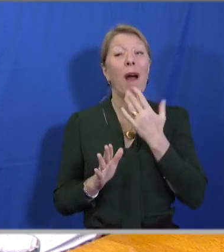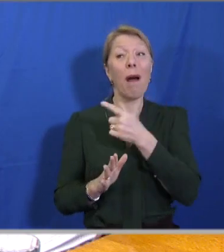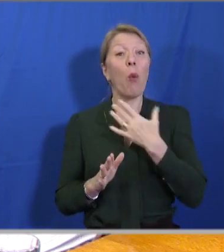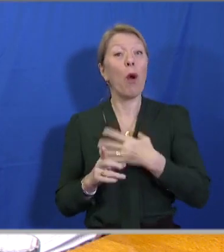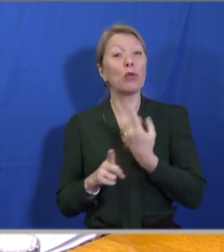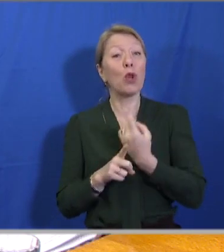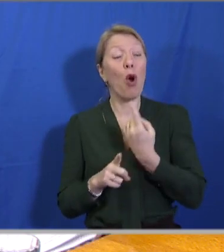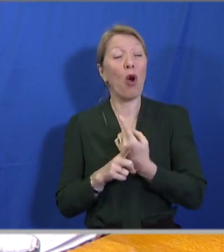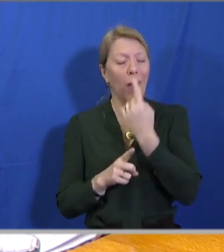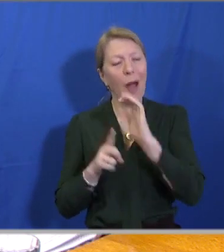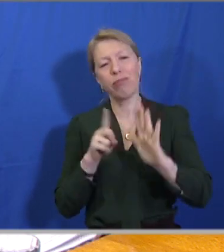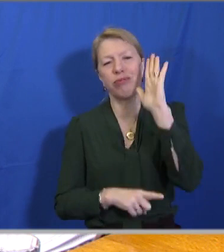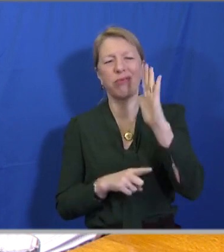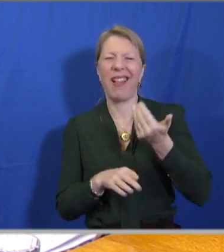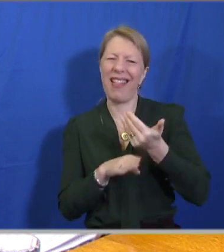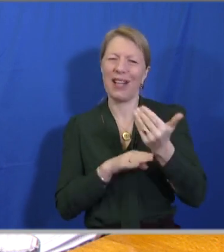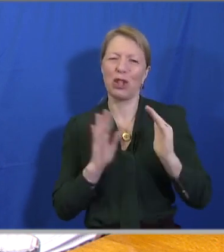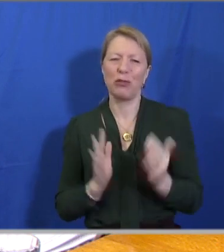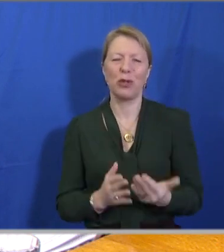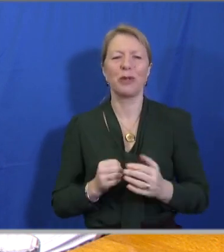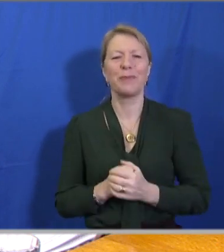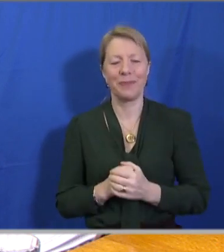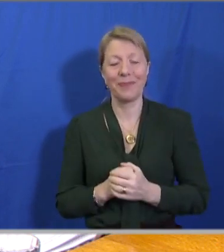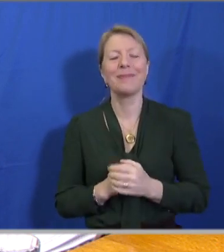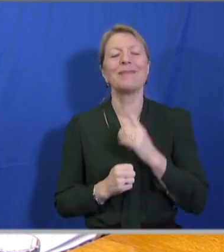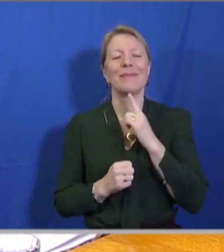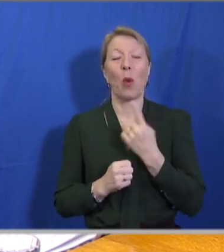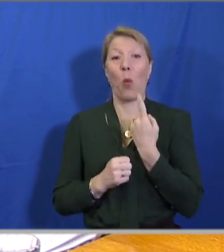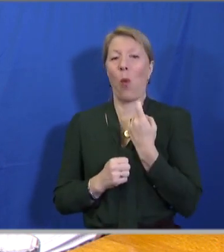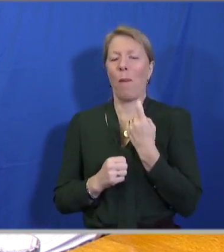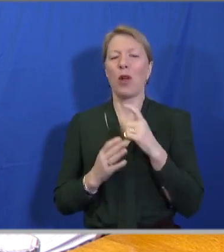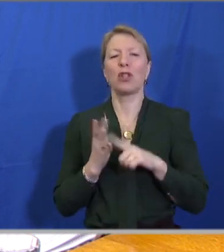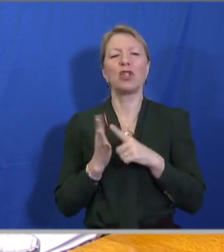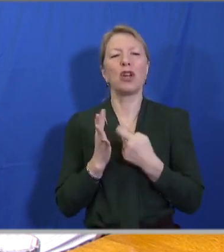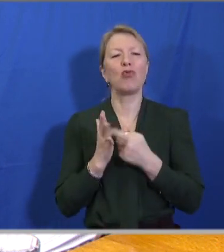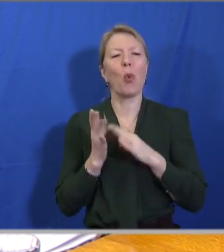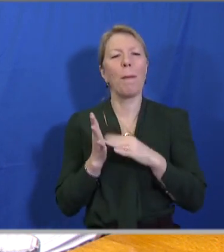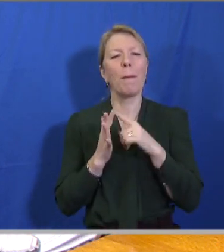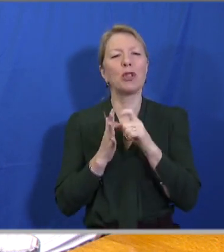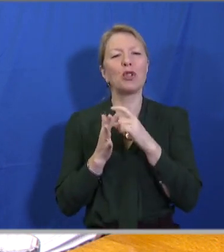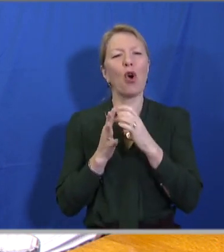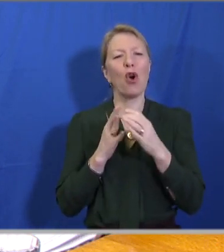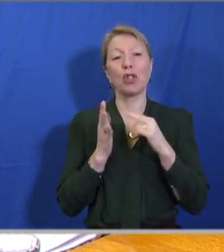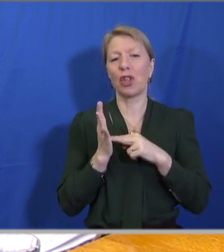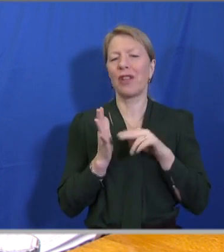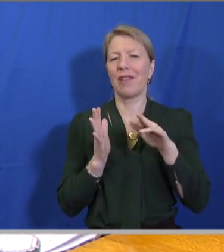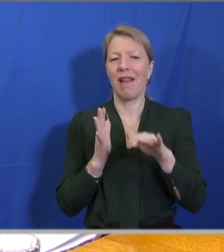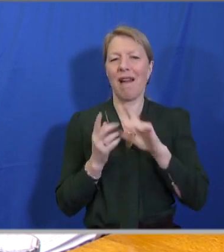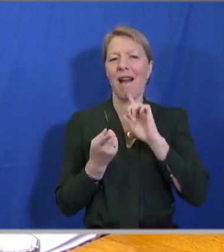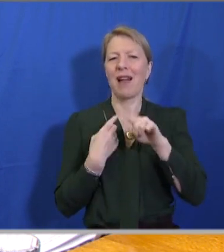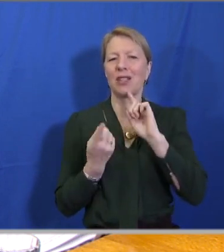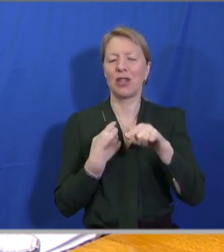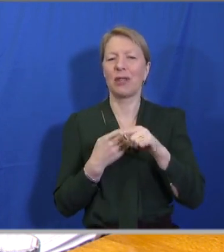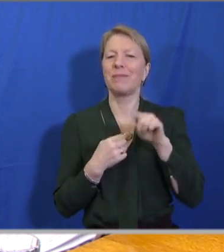then also be hearing from Jerome Dawson, are certainly available to take questions, and Jerome is Head of the Learning Disability